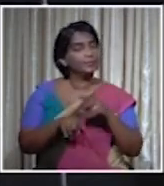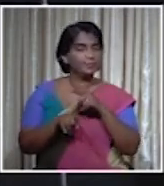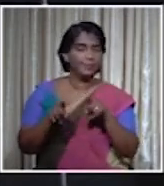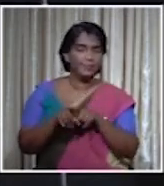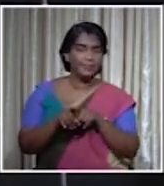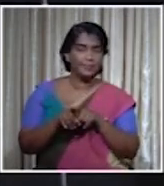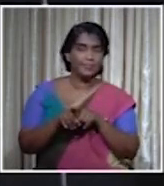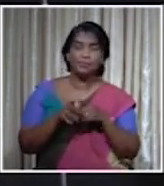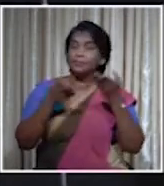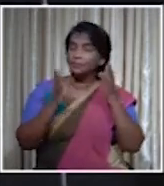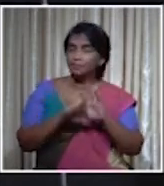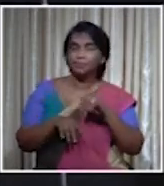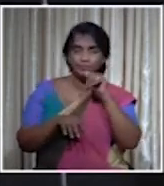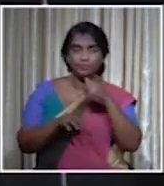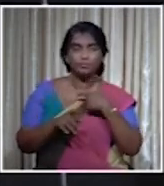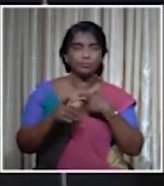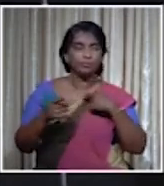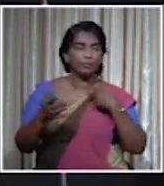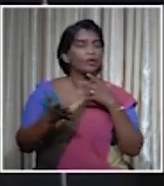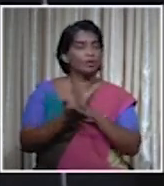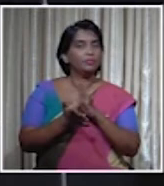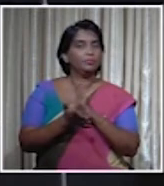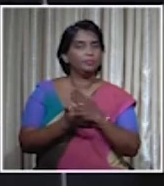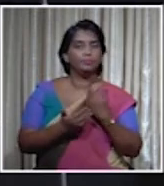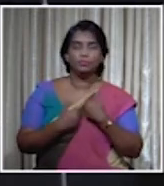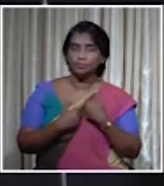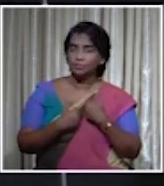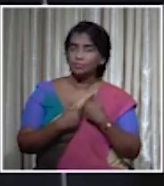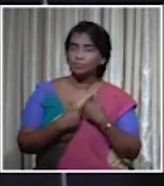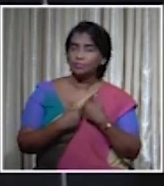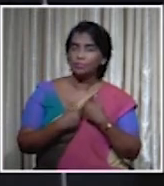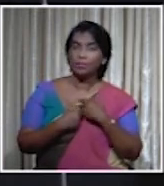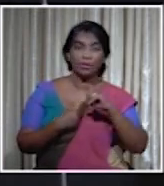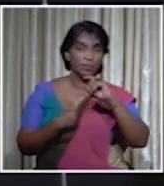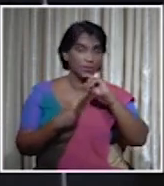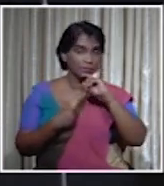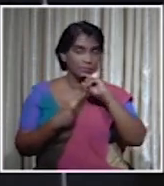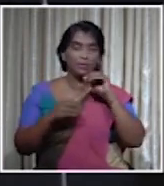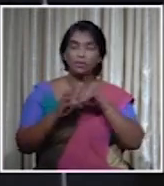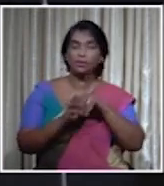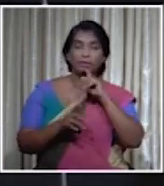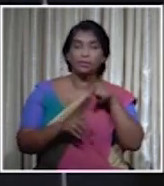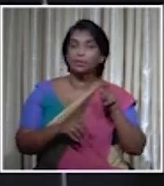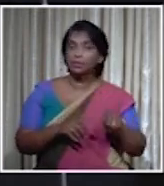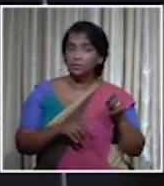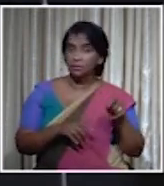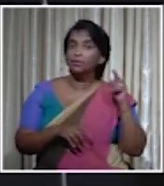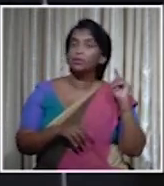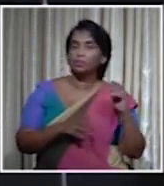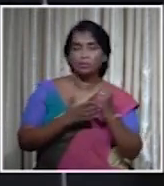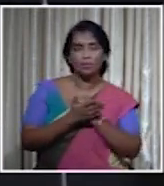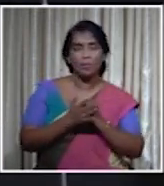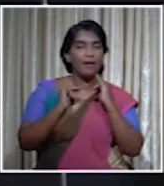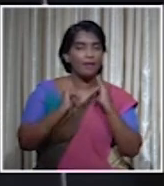we were pleased to see that the learned High Court judge had acquitted him from all charges and have